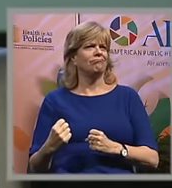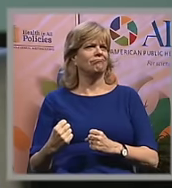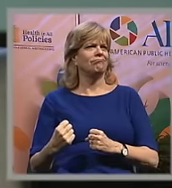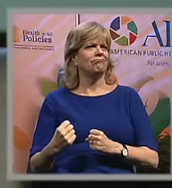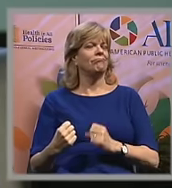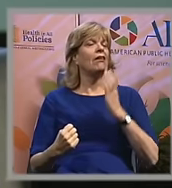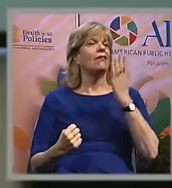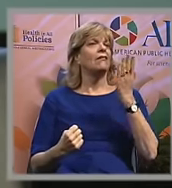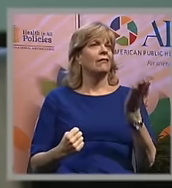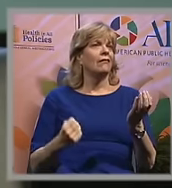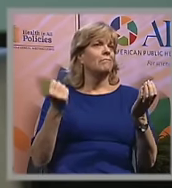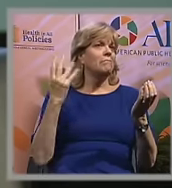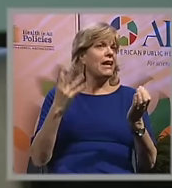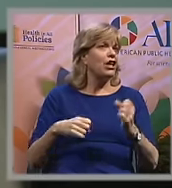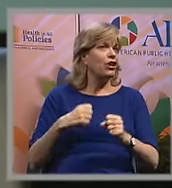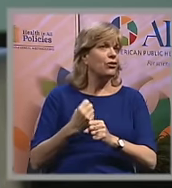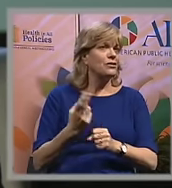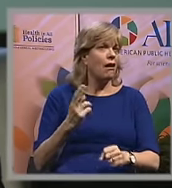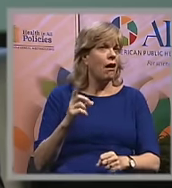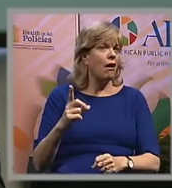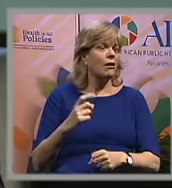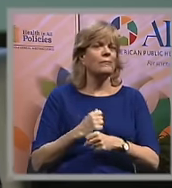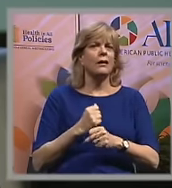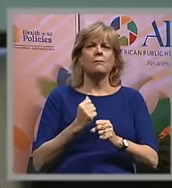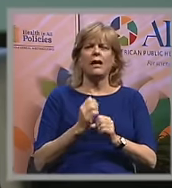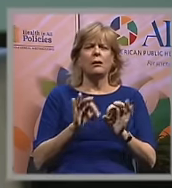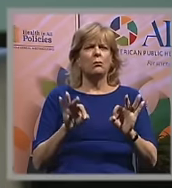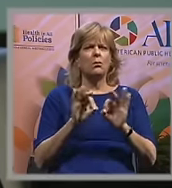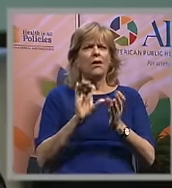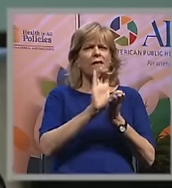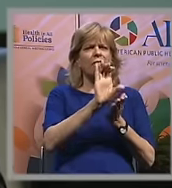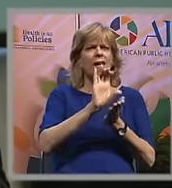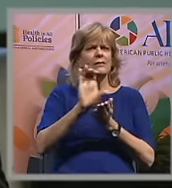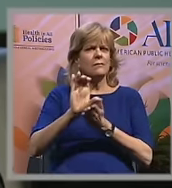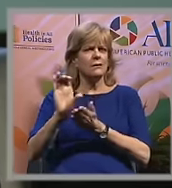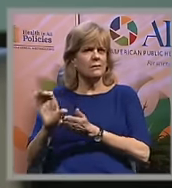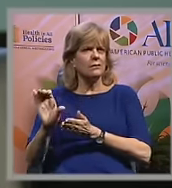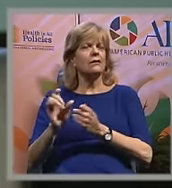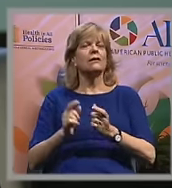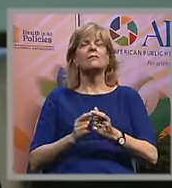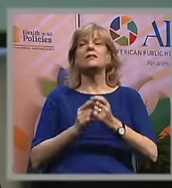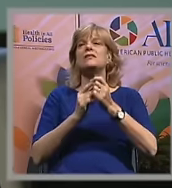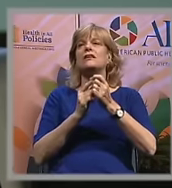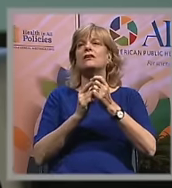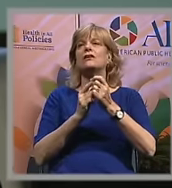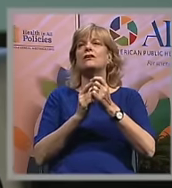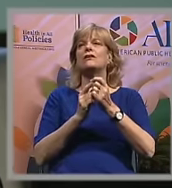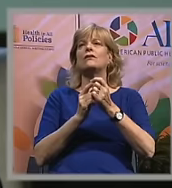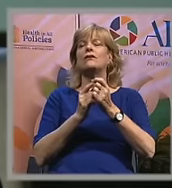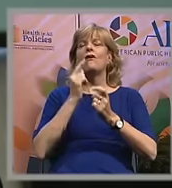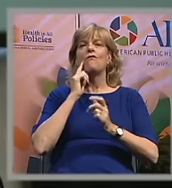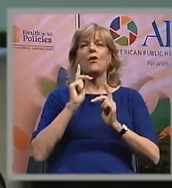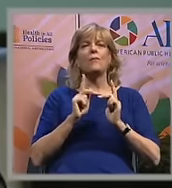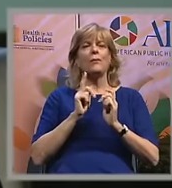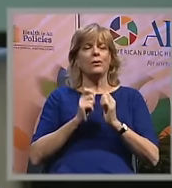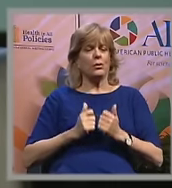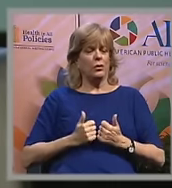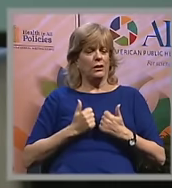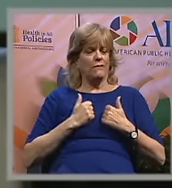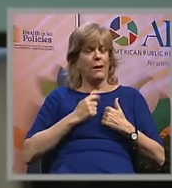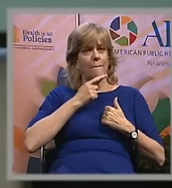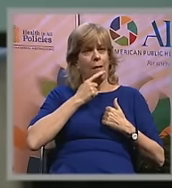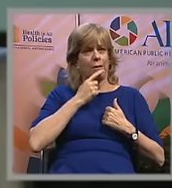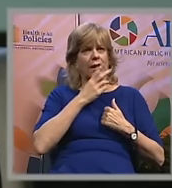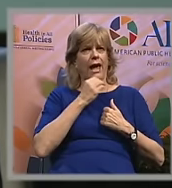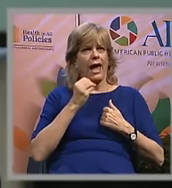so for many years, HUD has been making important investments, particularly for people who live in public